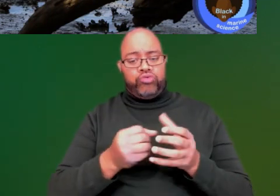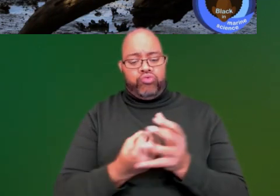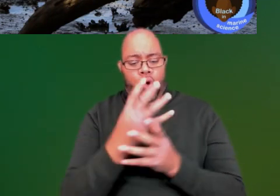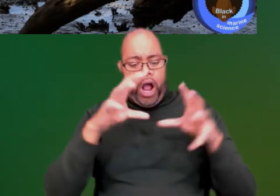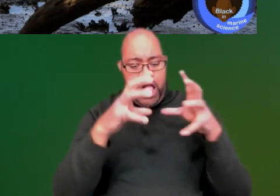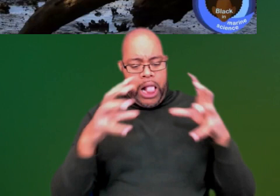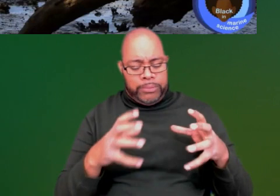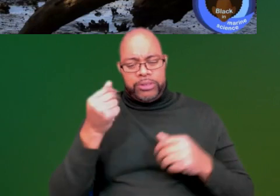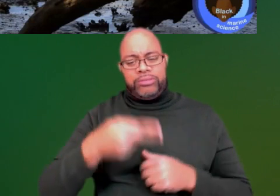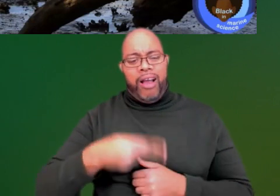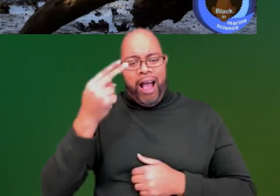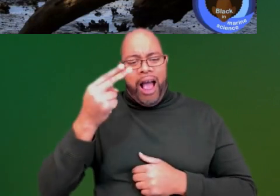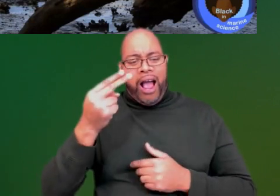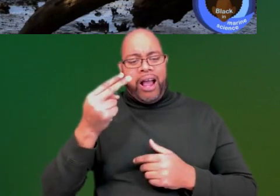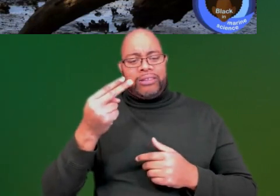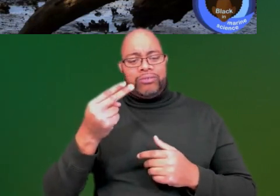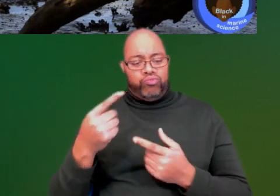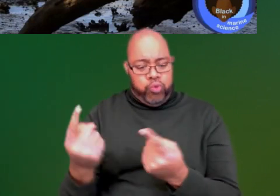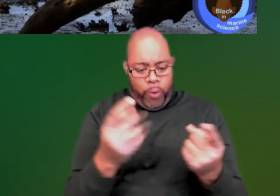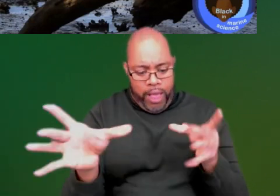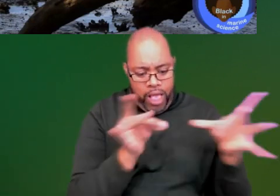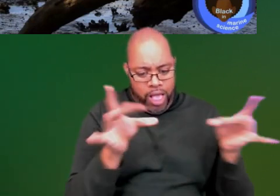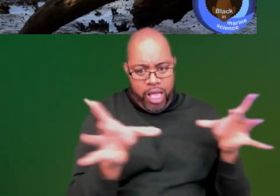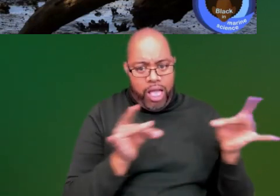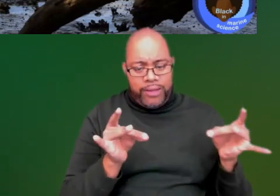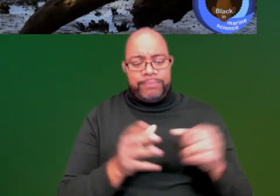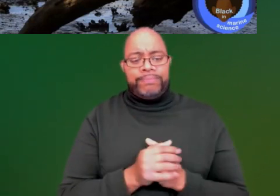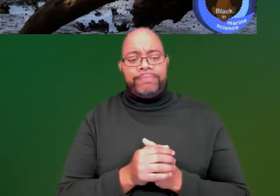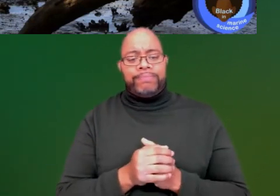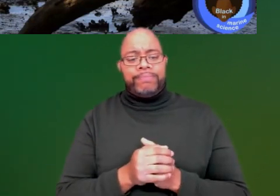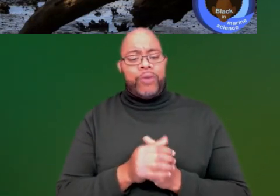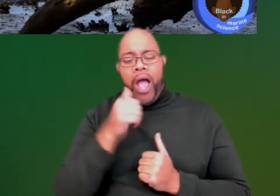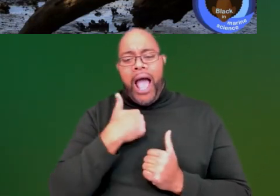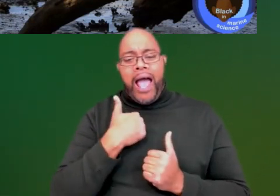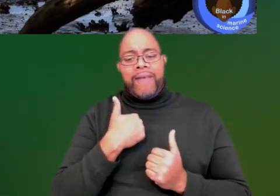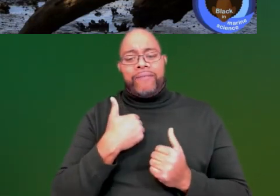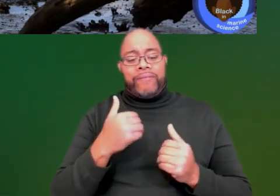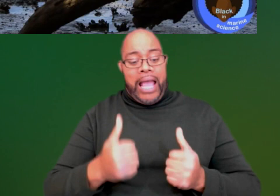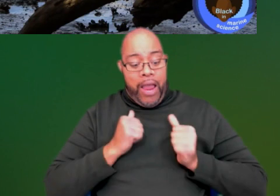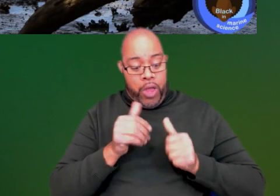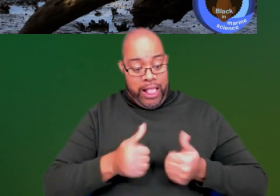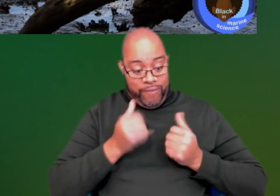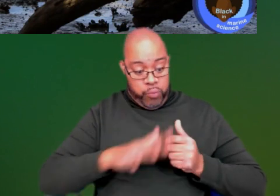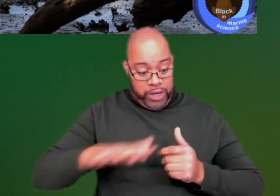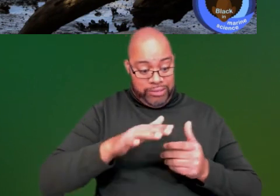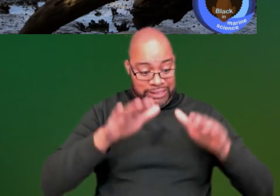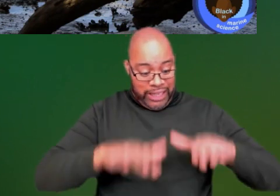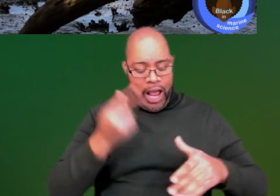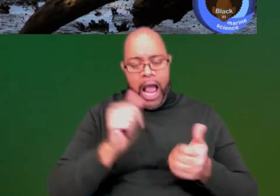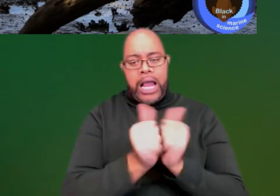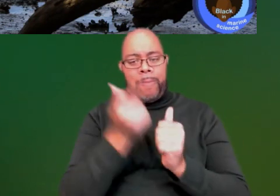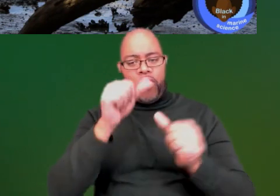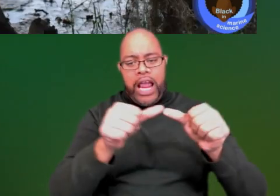to naturally high recruitment rates, a lack of habitat on which to settle, and competition for space.